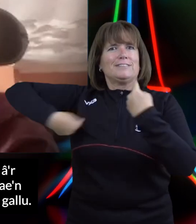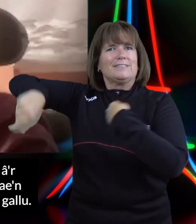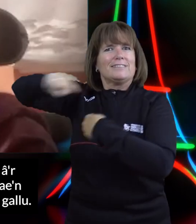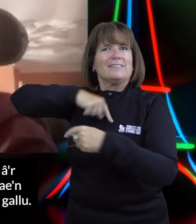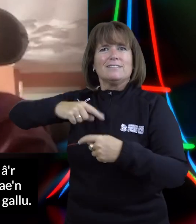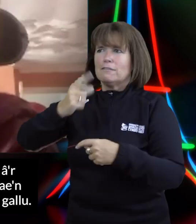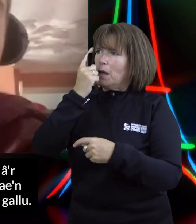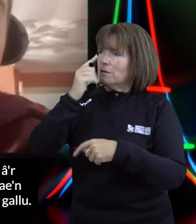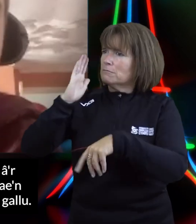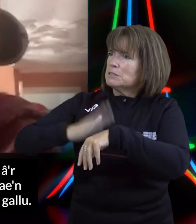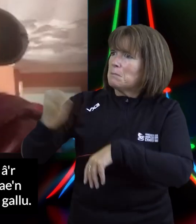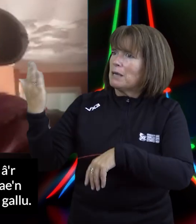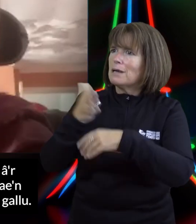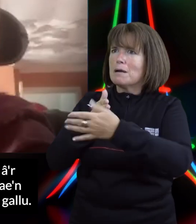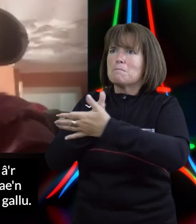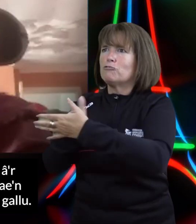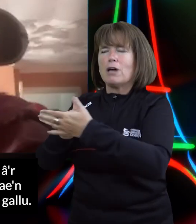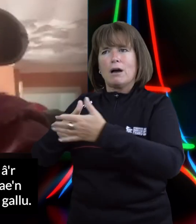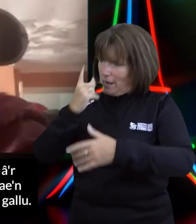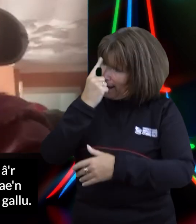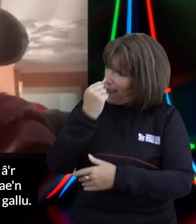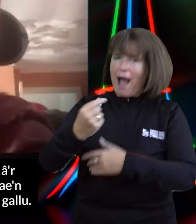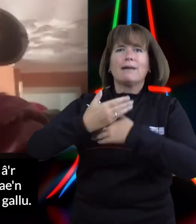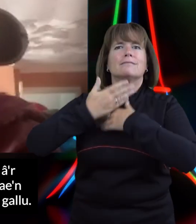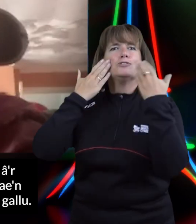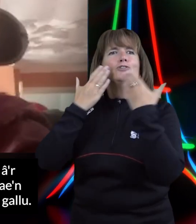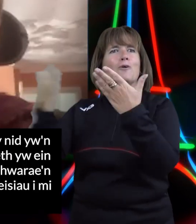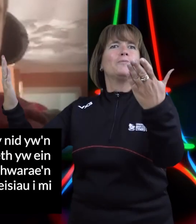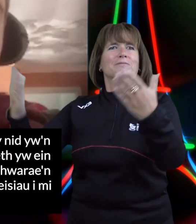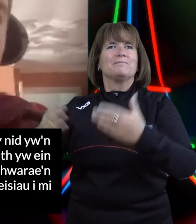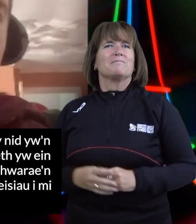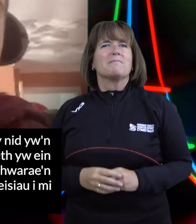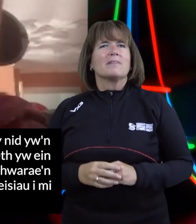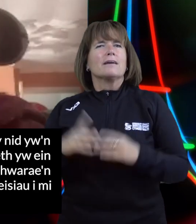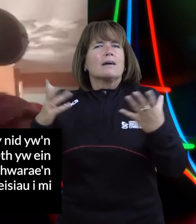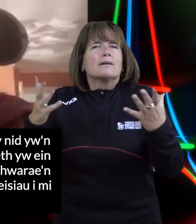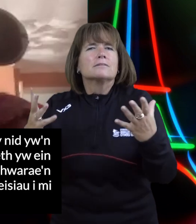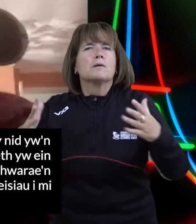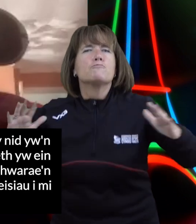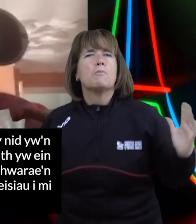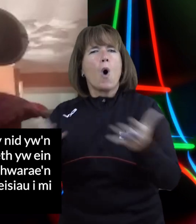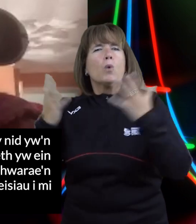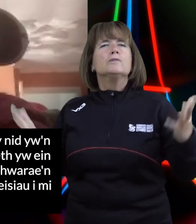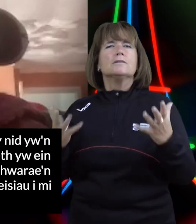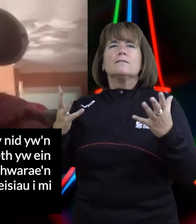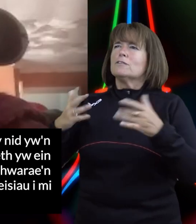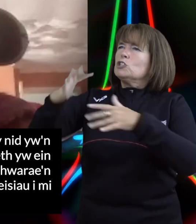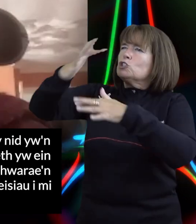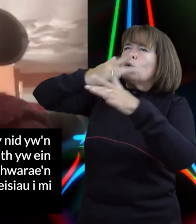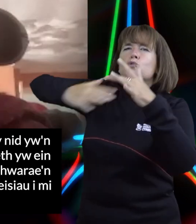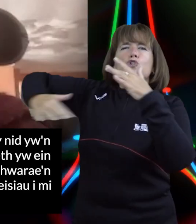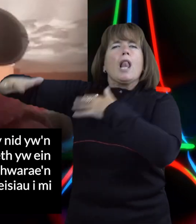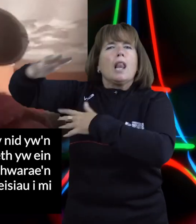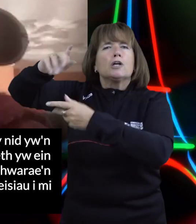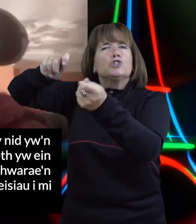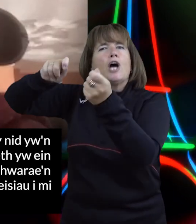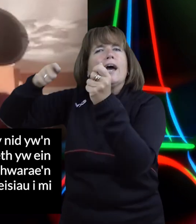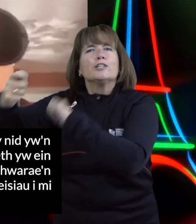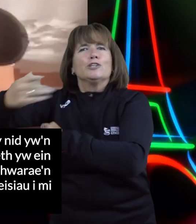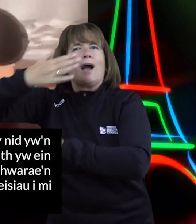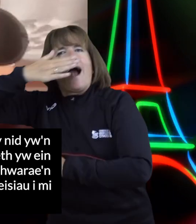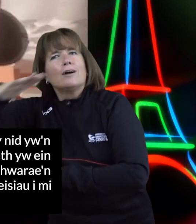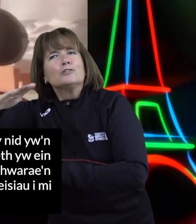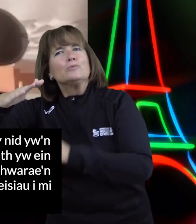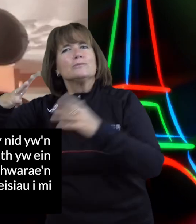achieved, regardless of the ability. And yeah, it's also a powerful promotion of